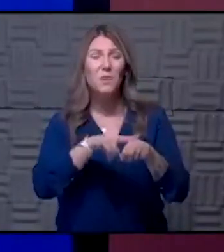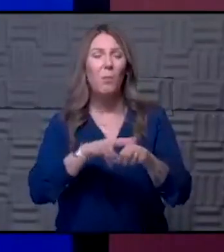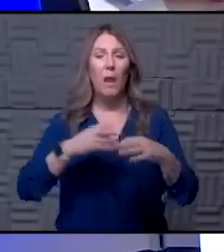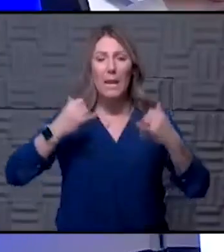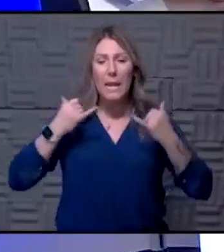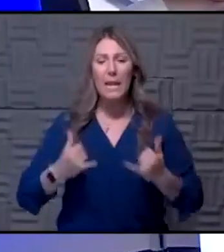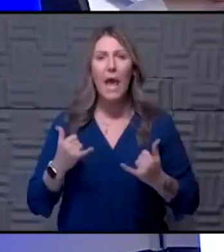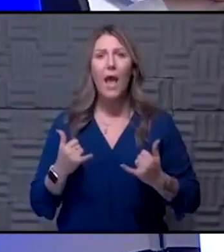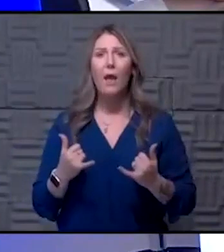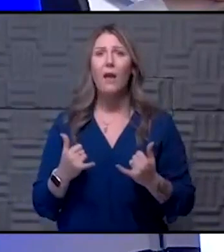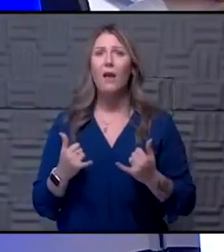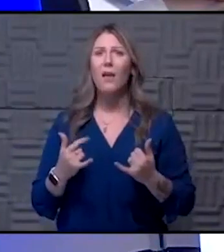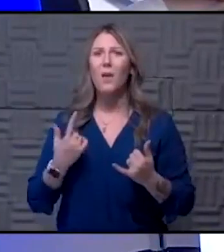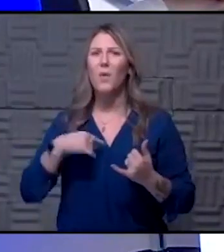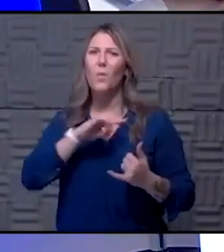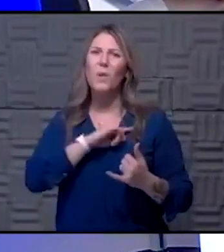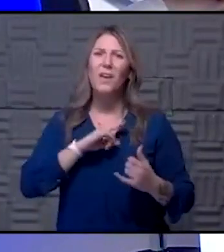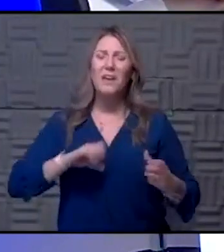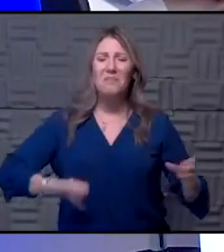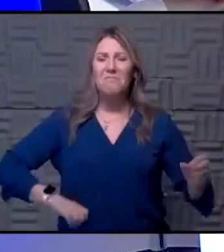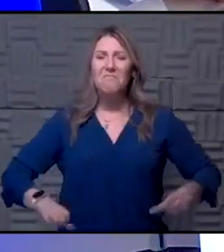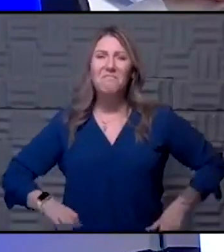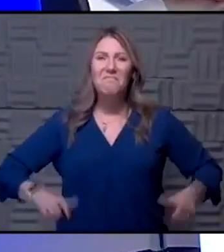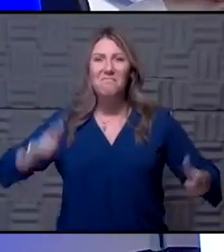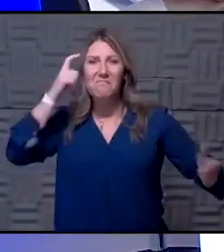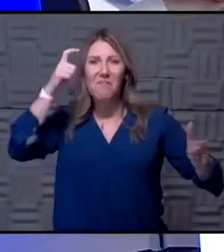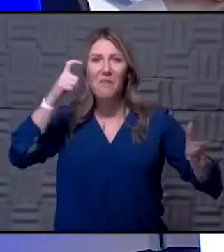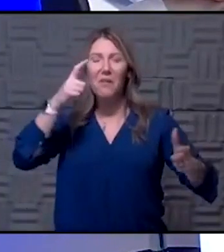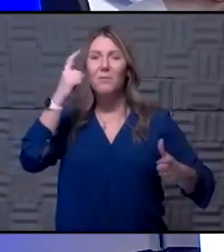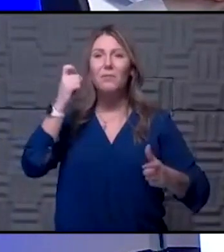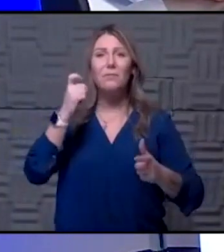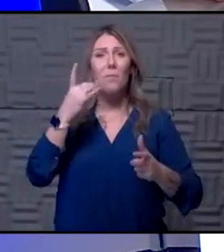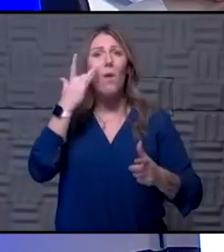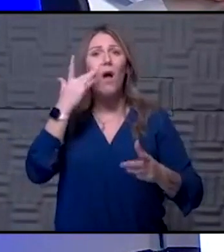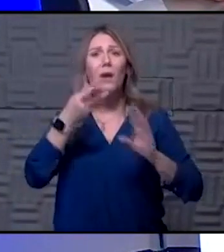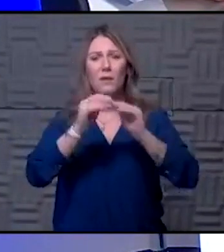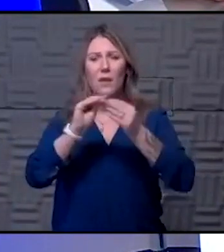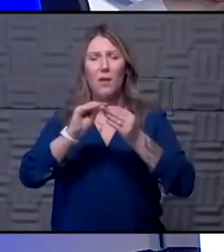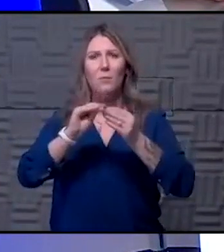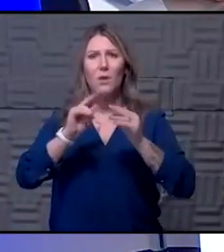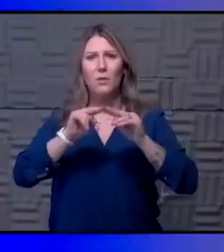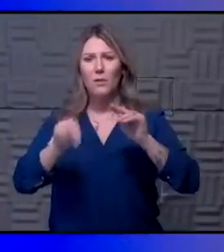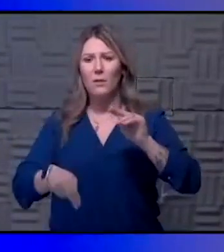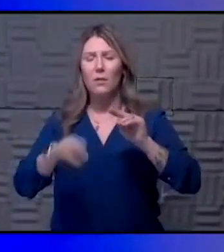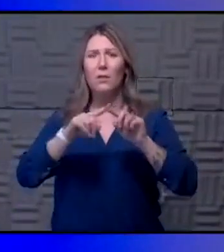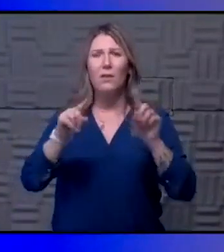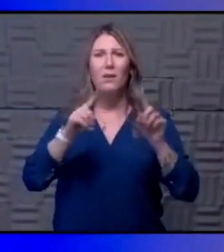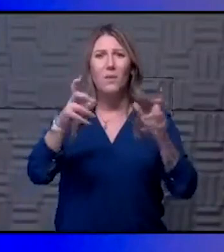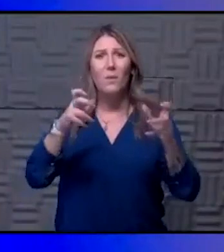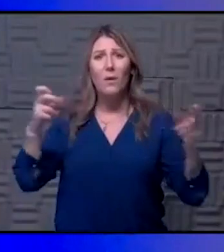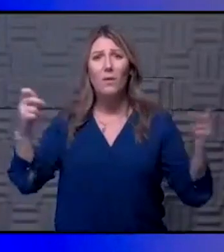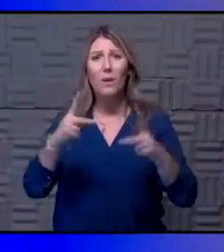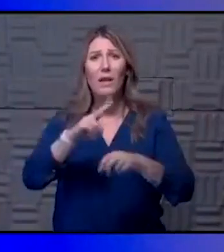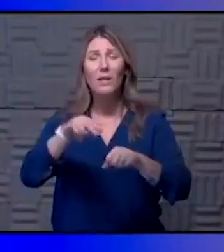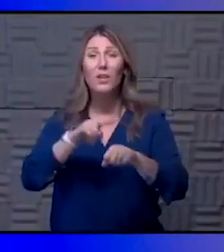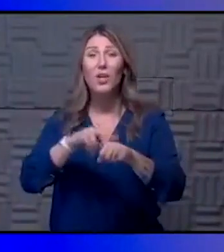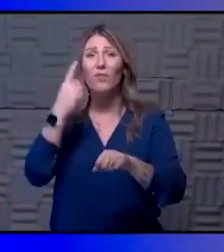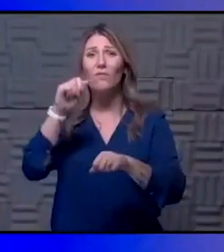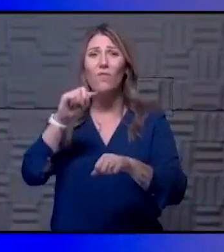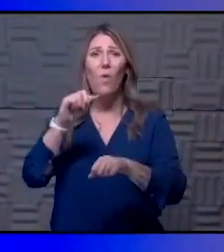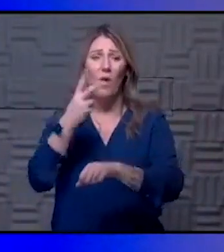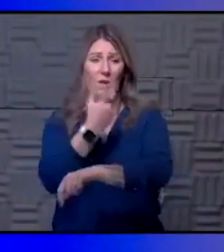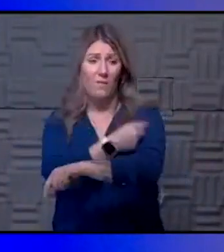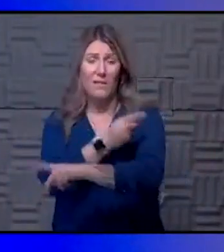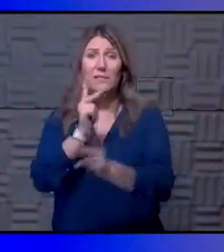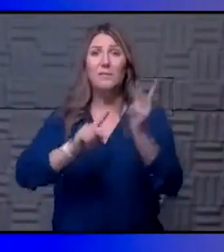now. And I think we got cocky because our numbers dropped. Yeah, we all want to go back to normalcy. Again, for the CDC guidance for vaccinated people,